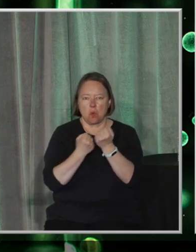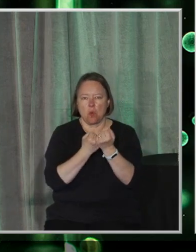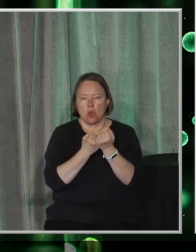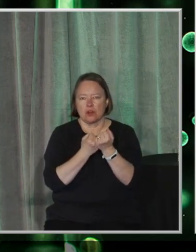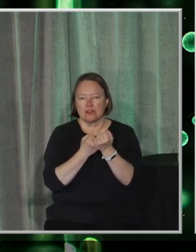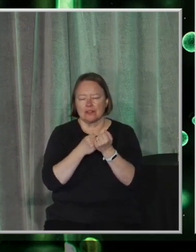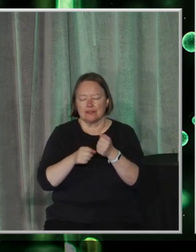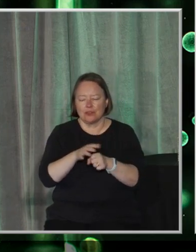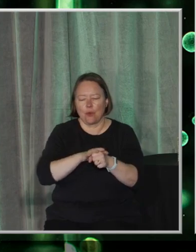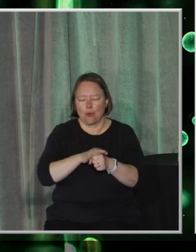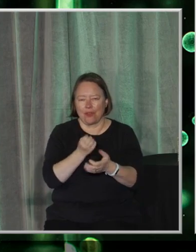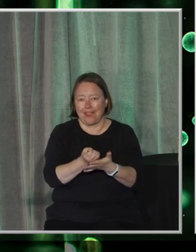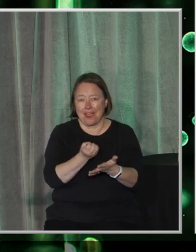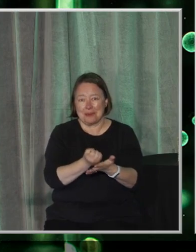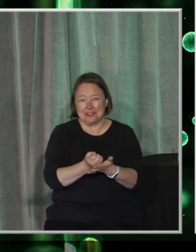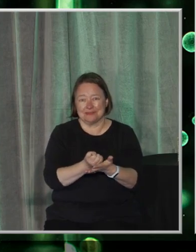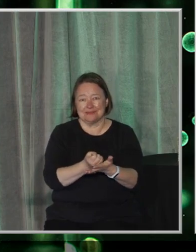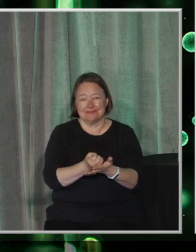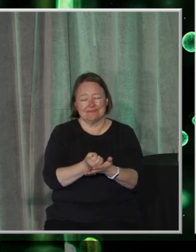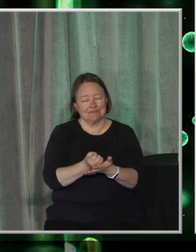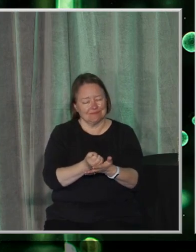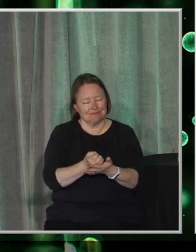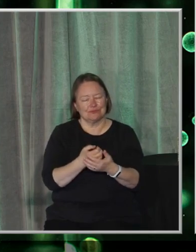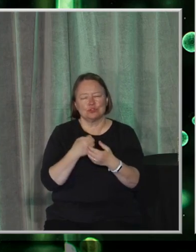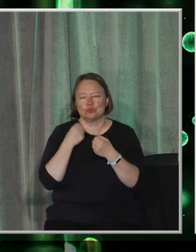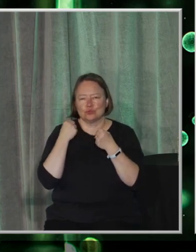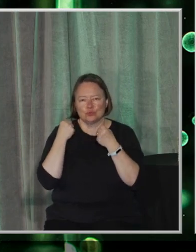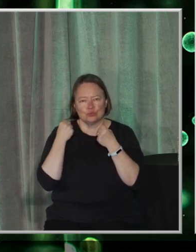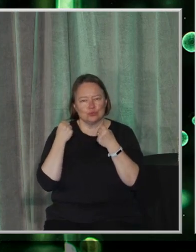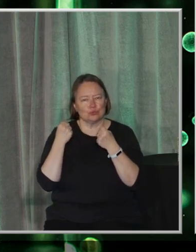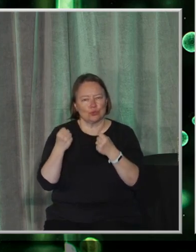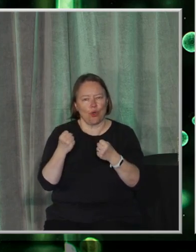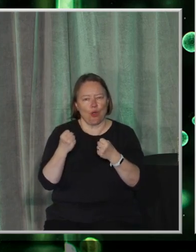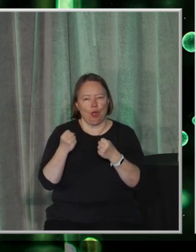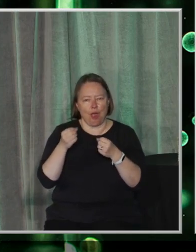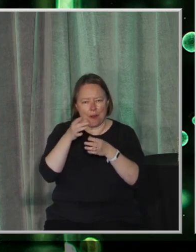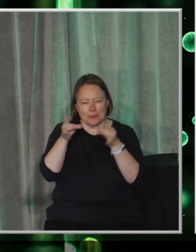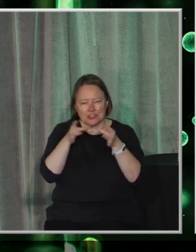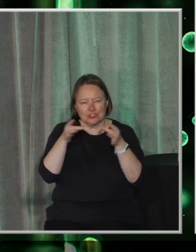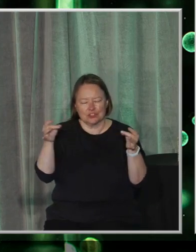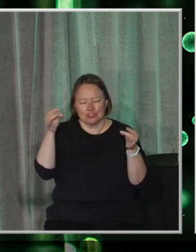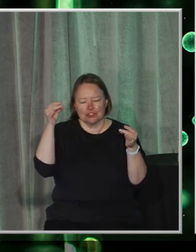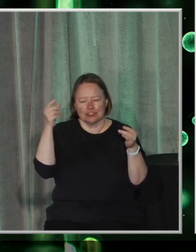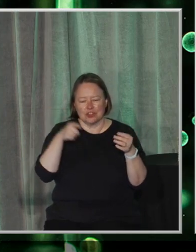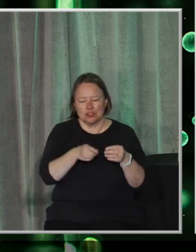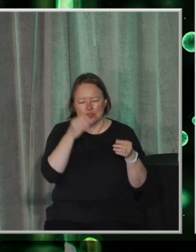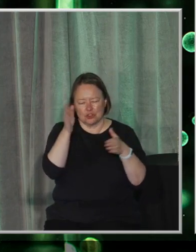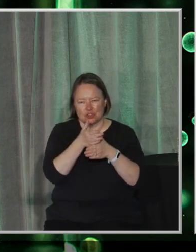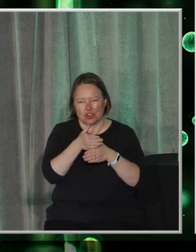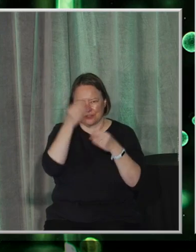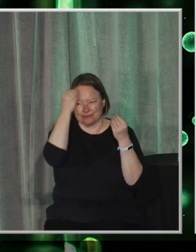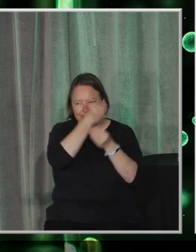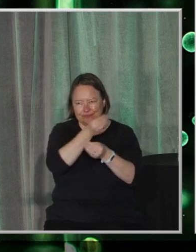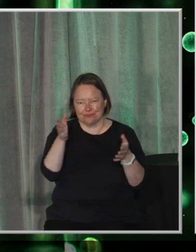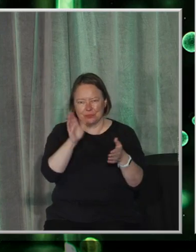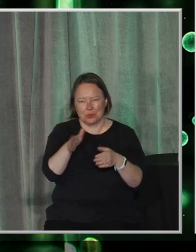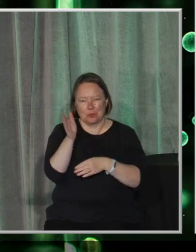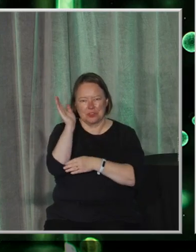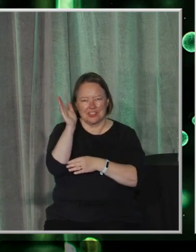the local economy. And that was very strong. It was a really strong thread that came through your presentation and also the